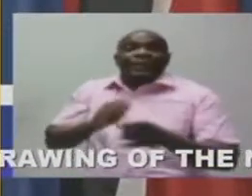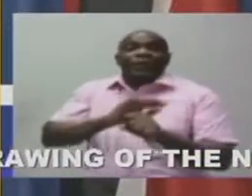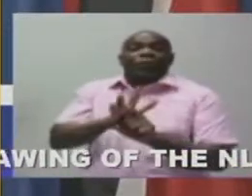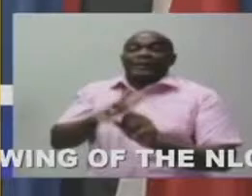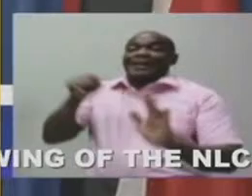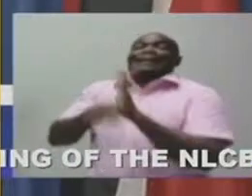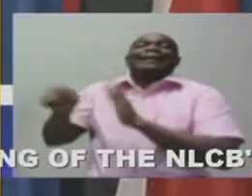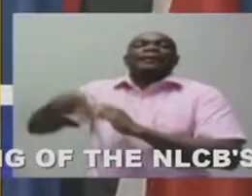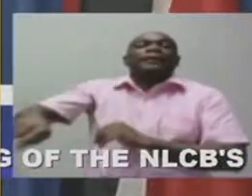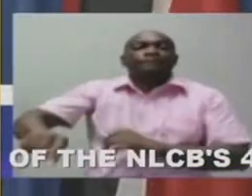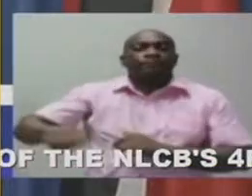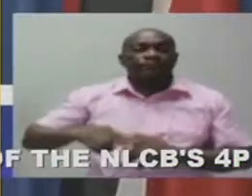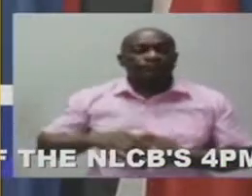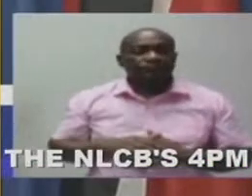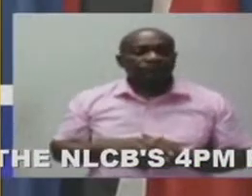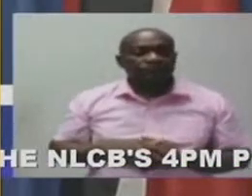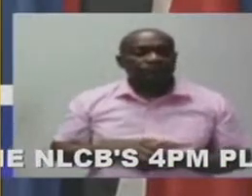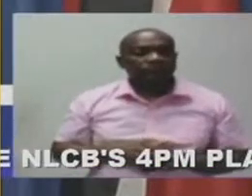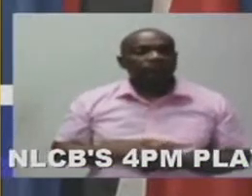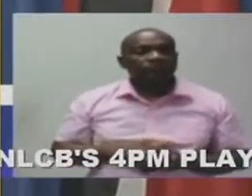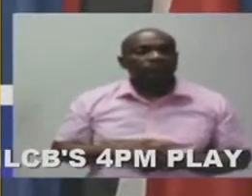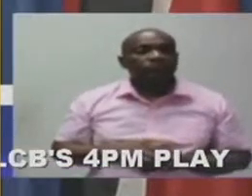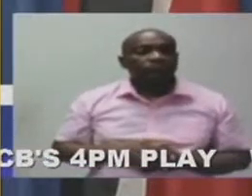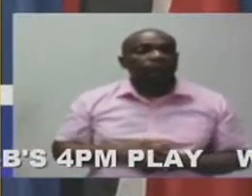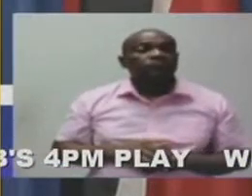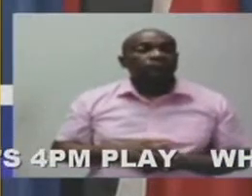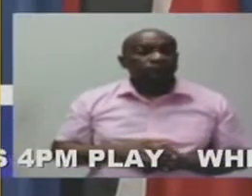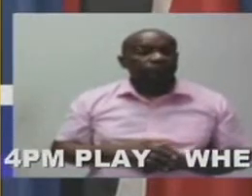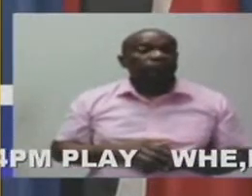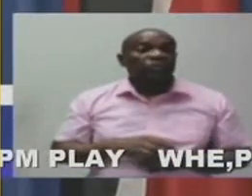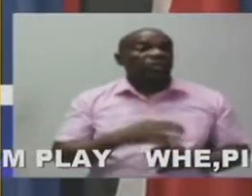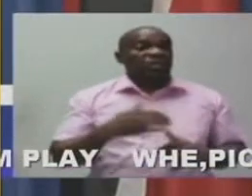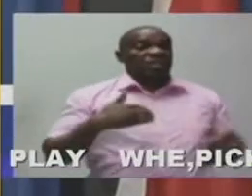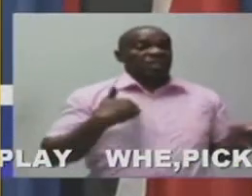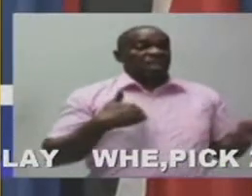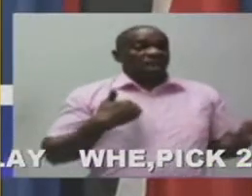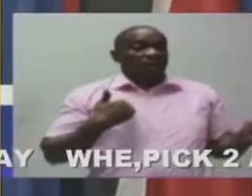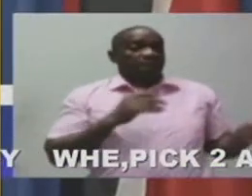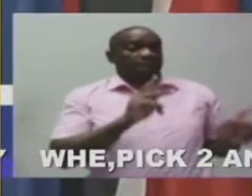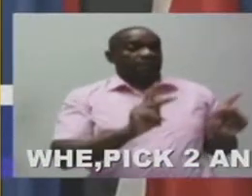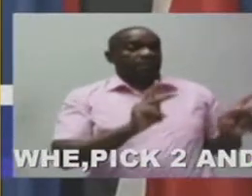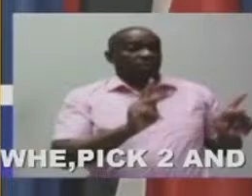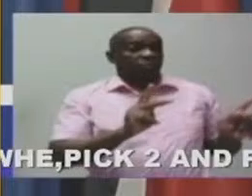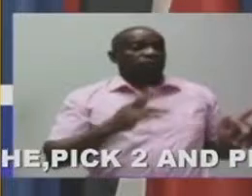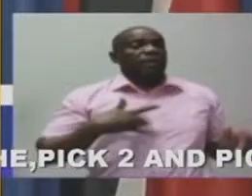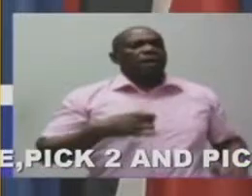people. If you are young and you are strong,